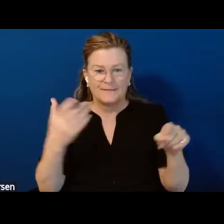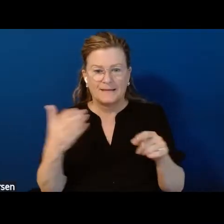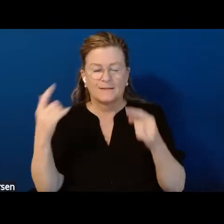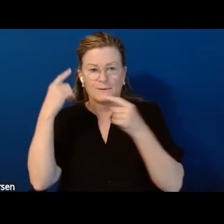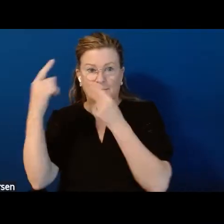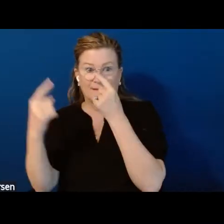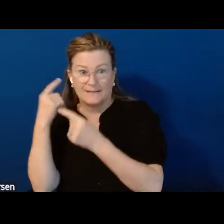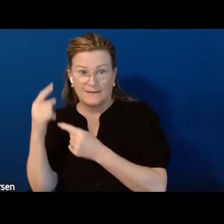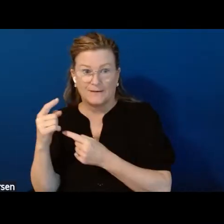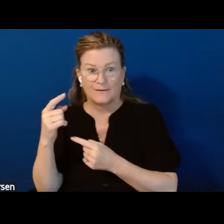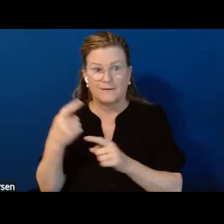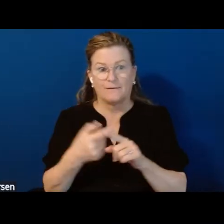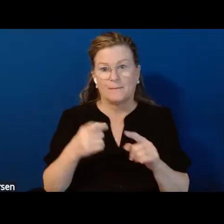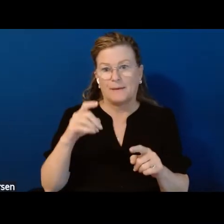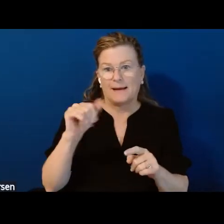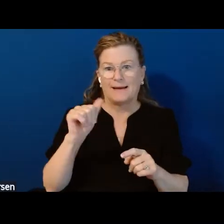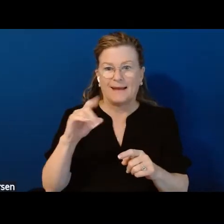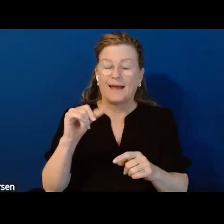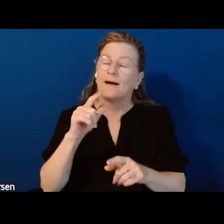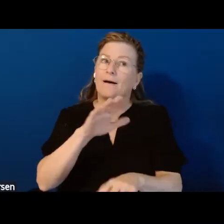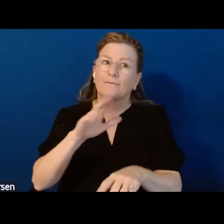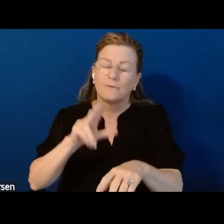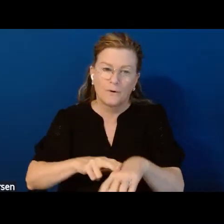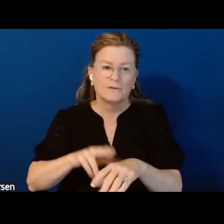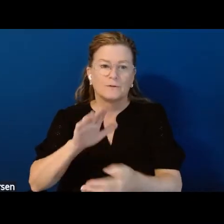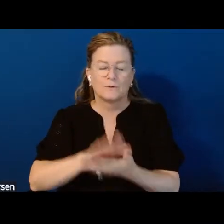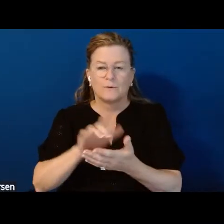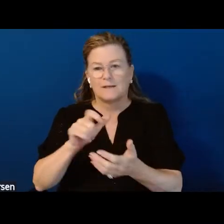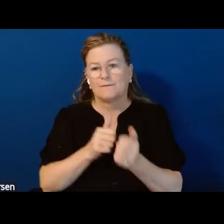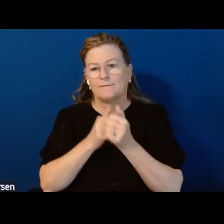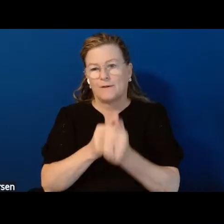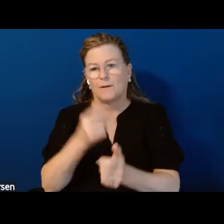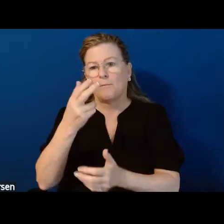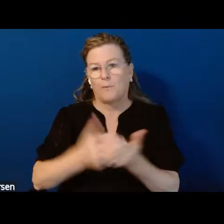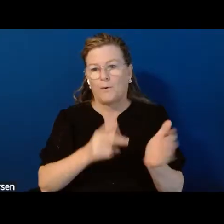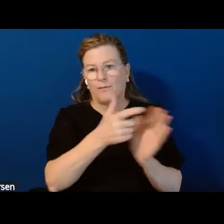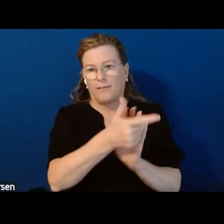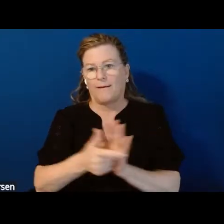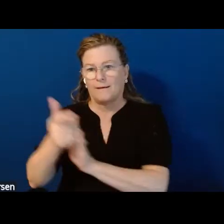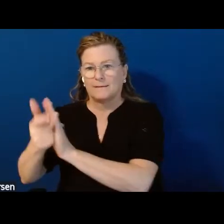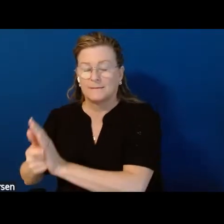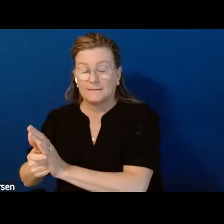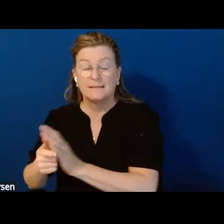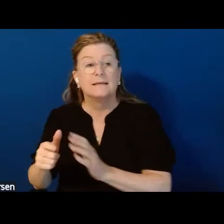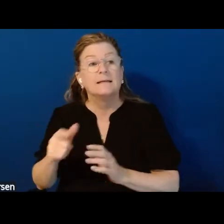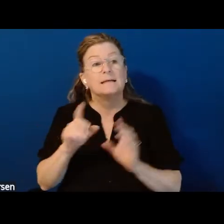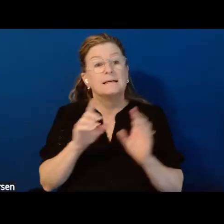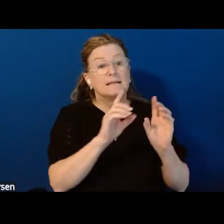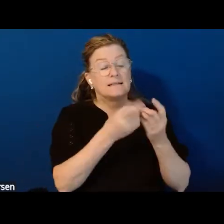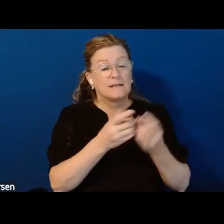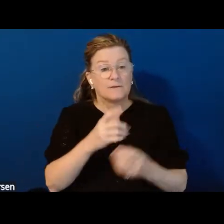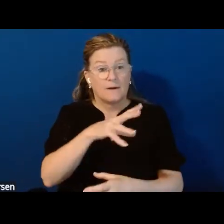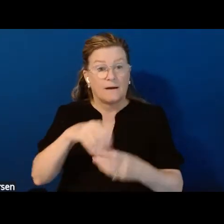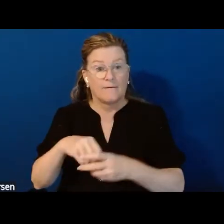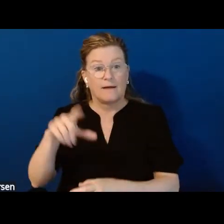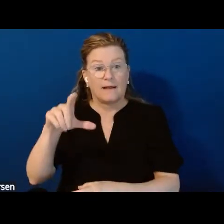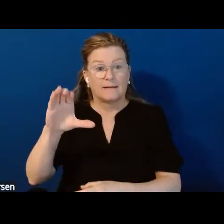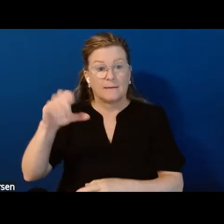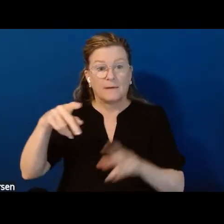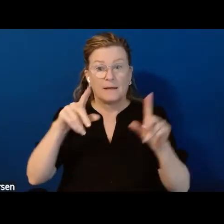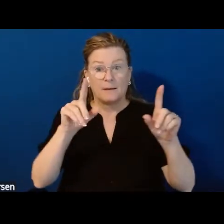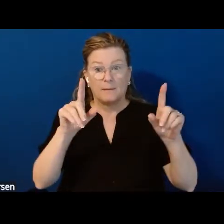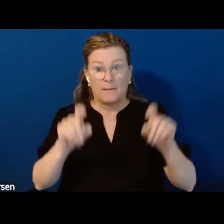ADA brings, and of course schools must comply with both laws. So districts that participate in an LCP pilot